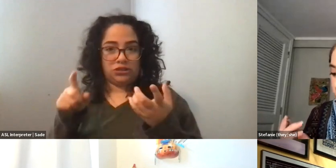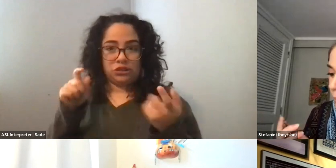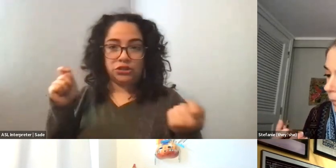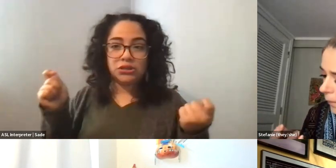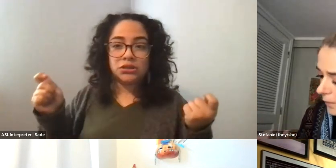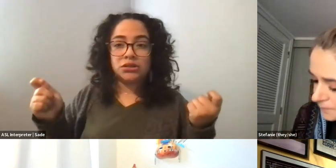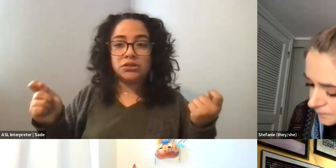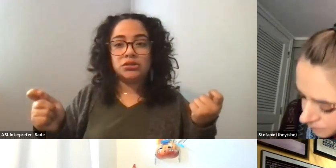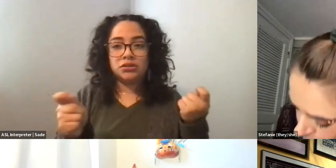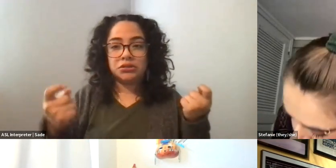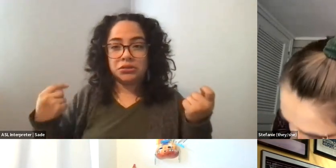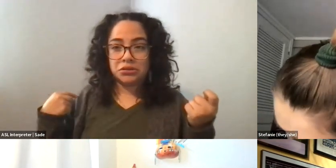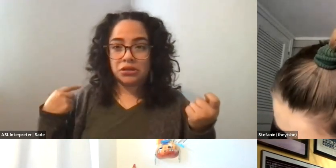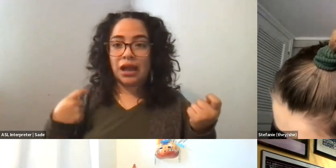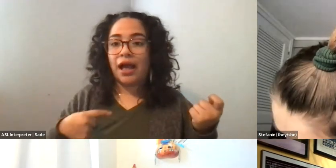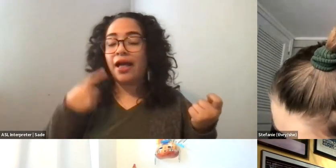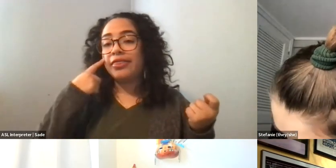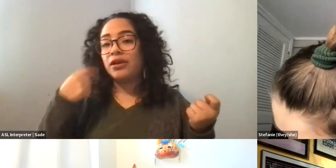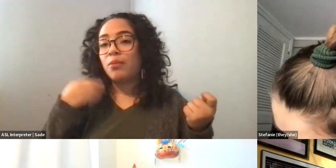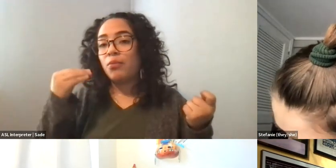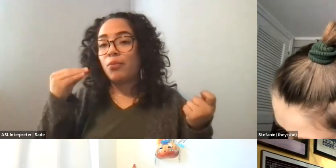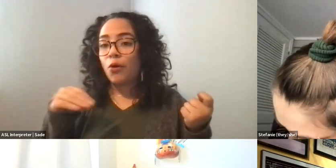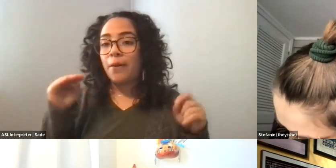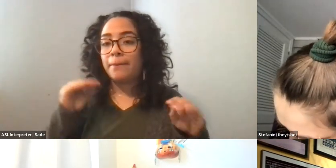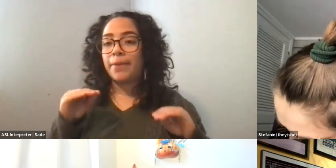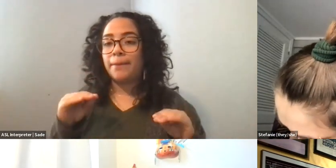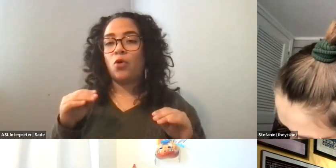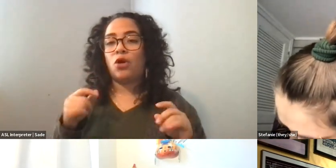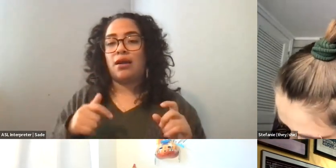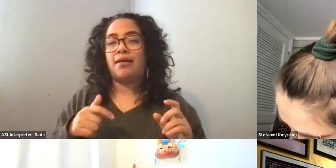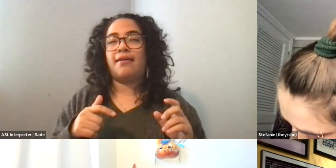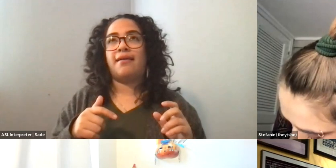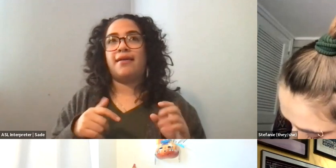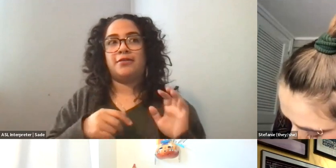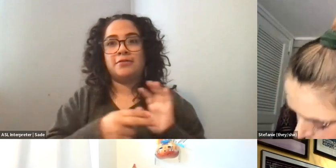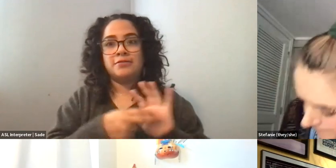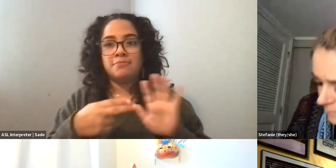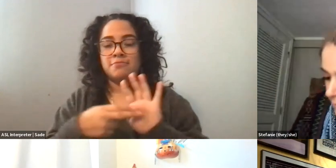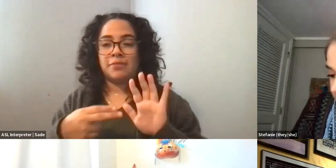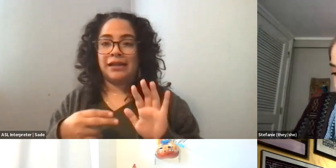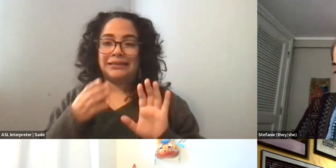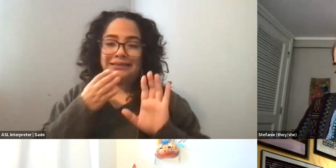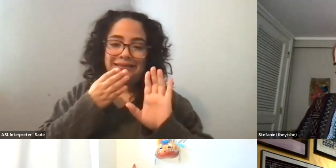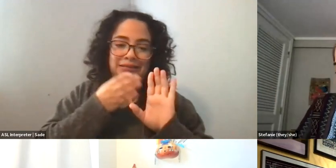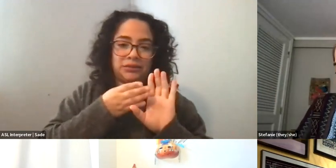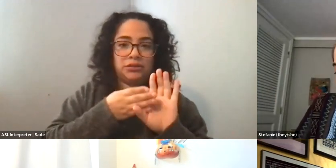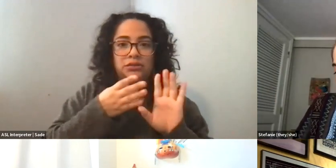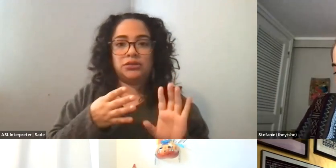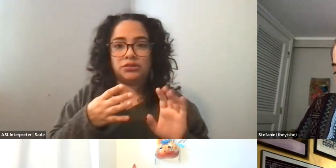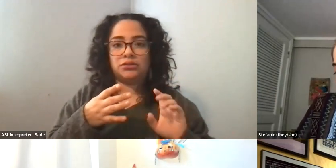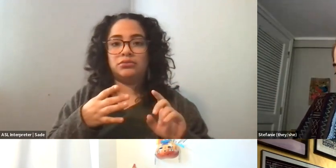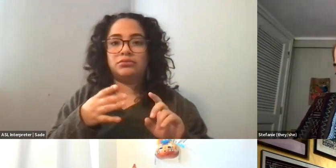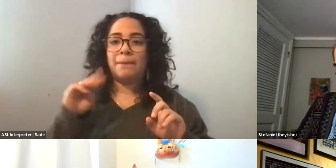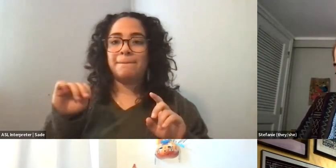think more people are naming psych survivors and naming Mad Pride and Mad